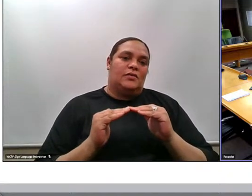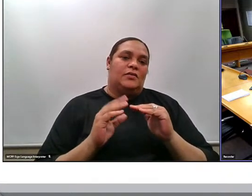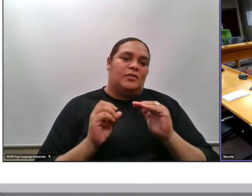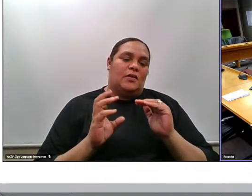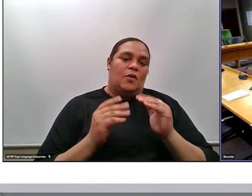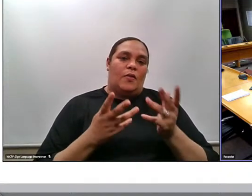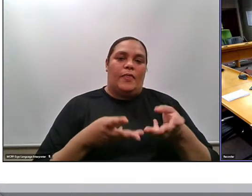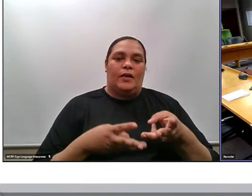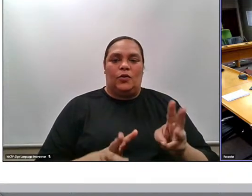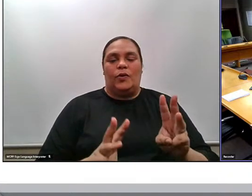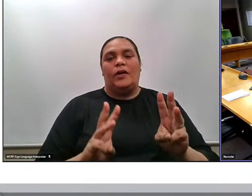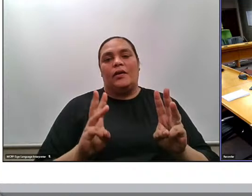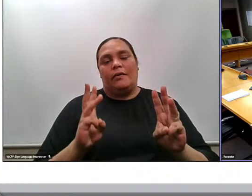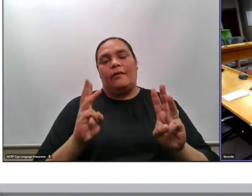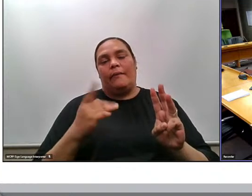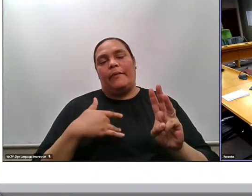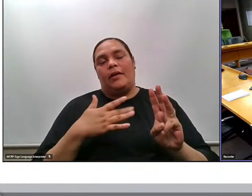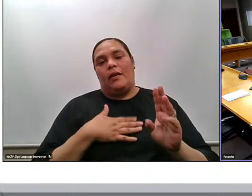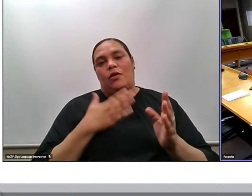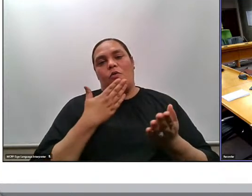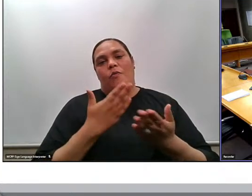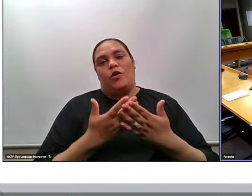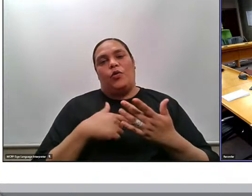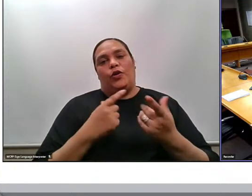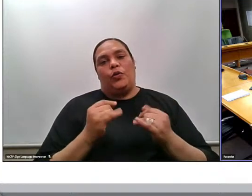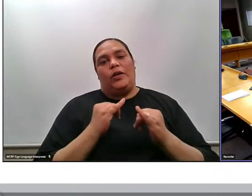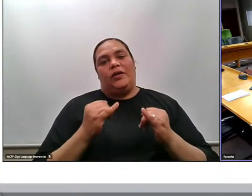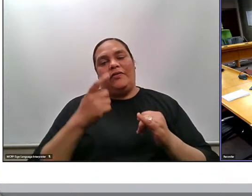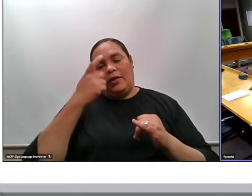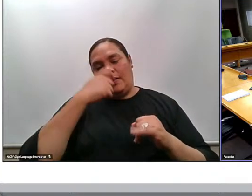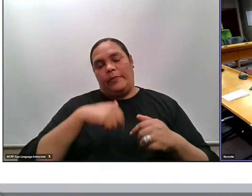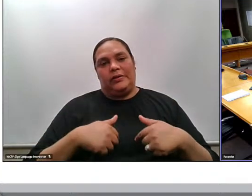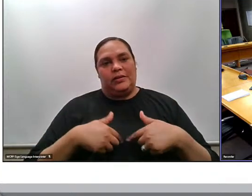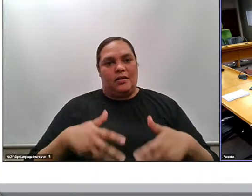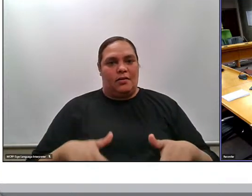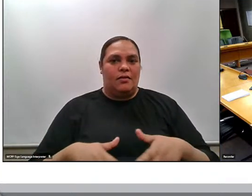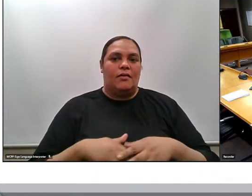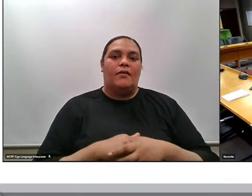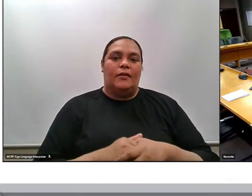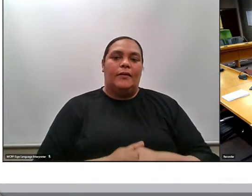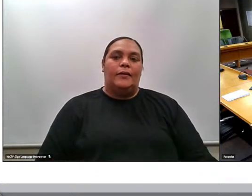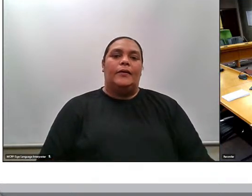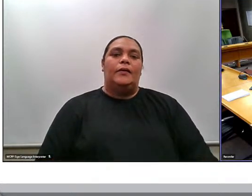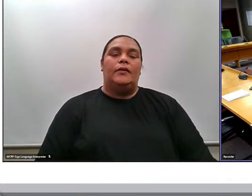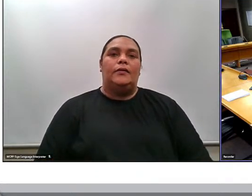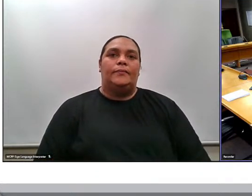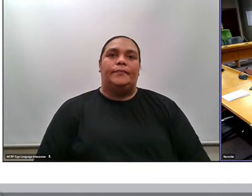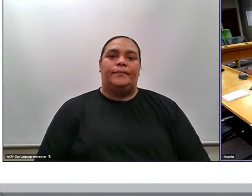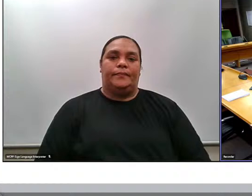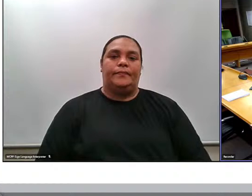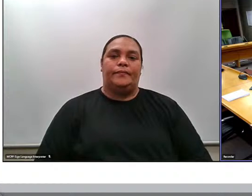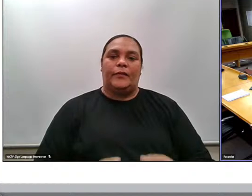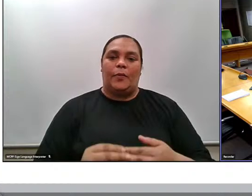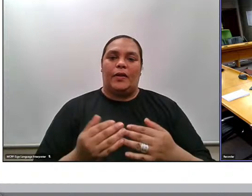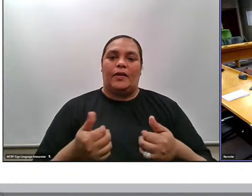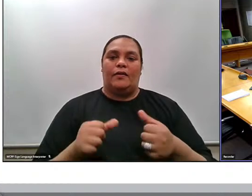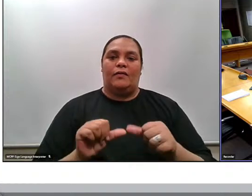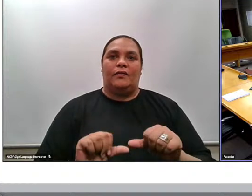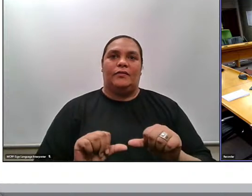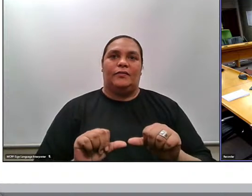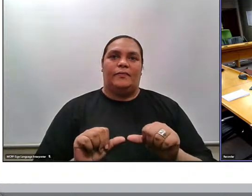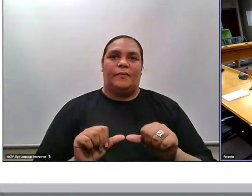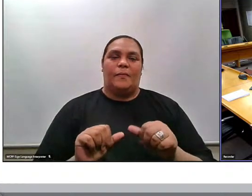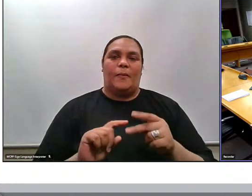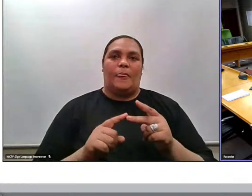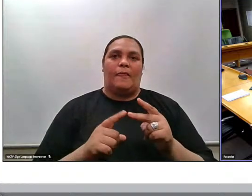In that case, I would like to propose that we do the interviews in person. Members, I'll now move on to the next